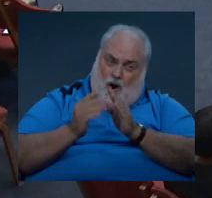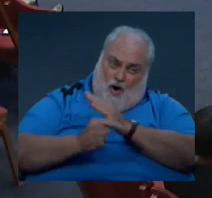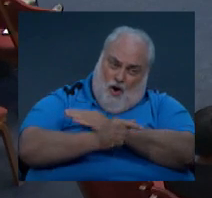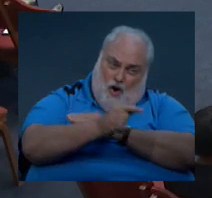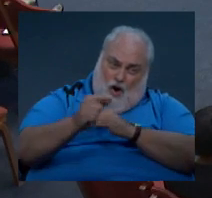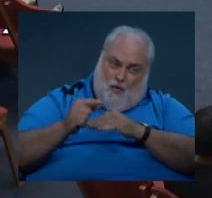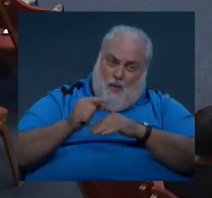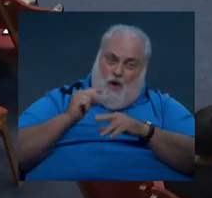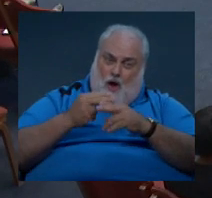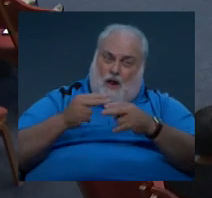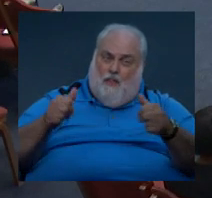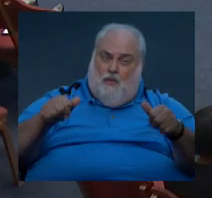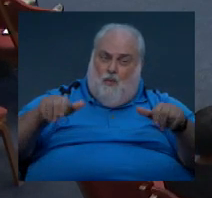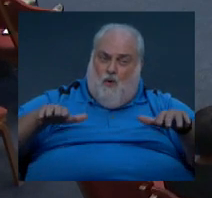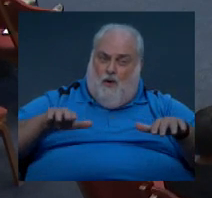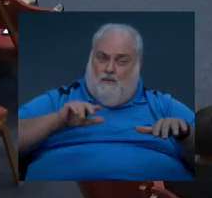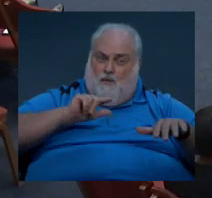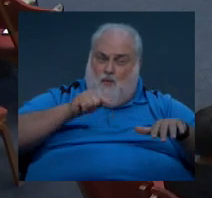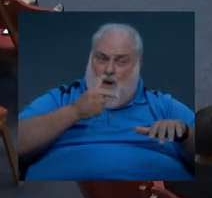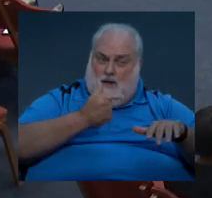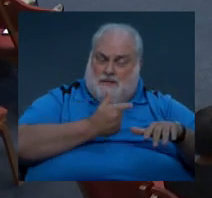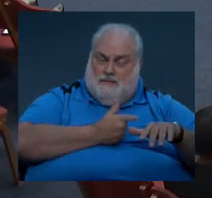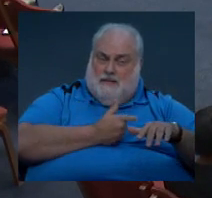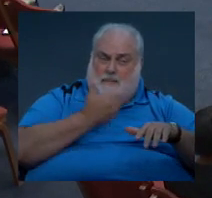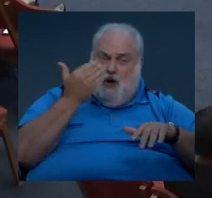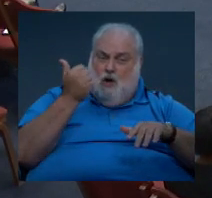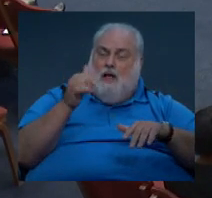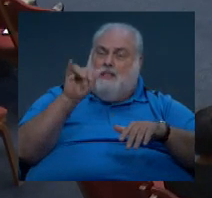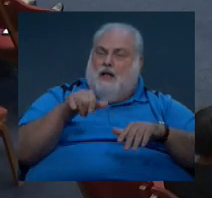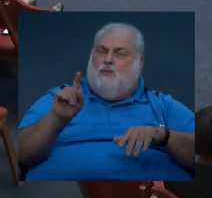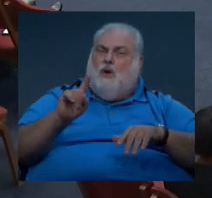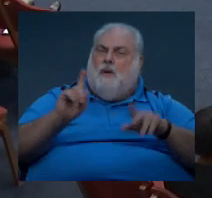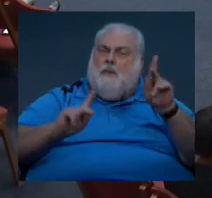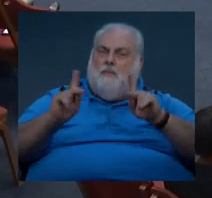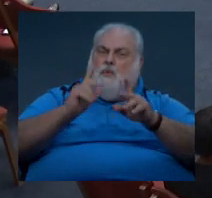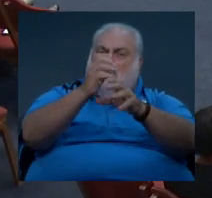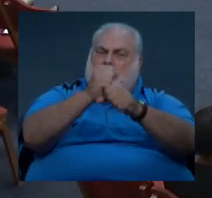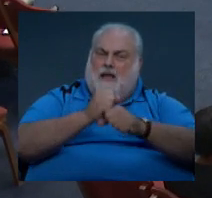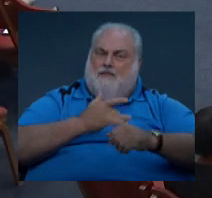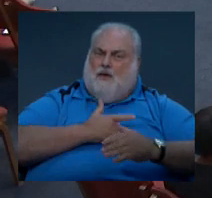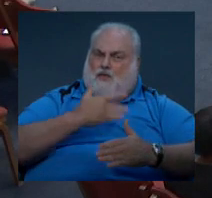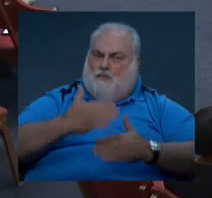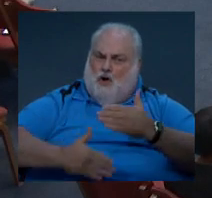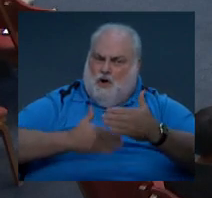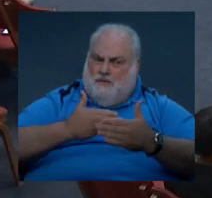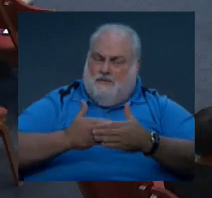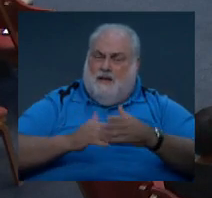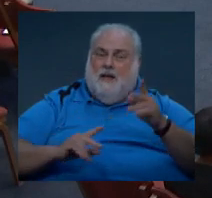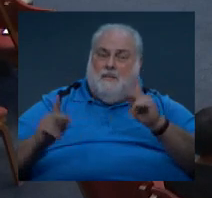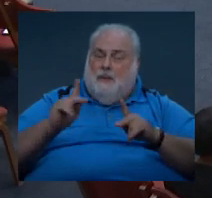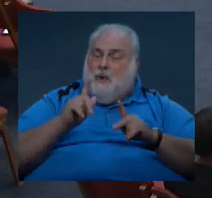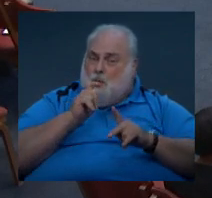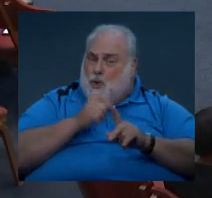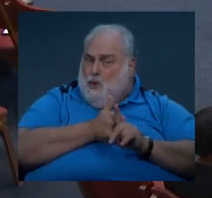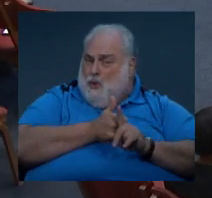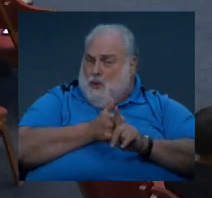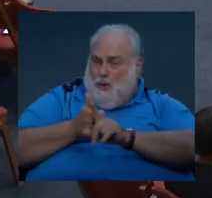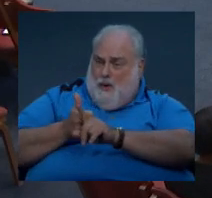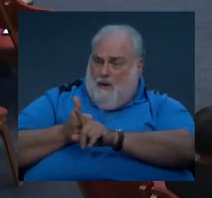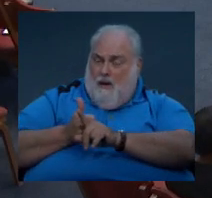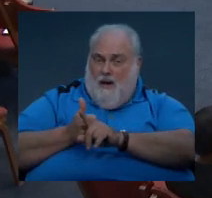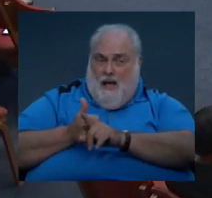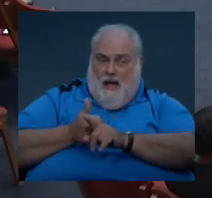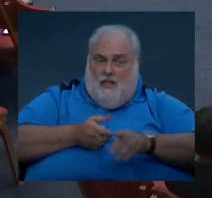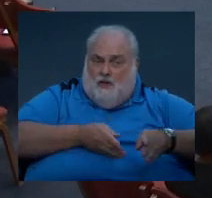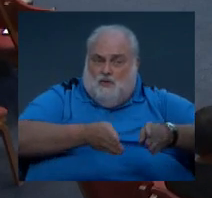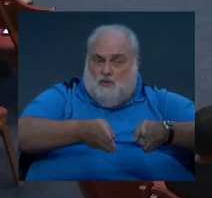we call it the throne of grace because that's where people get mercy. And people who are out here